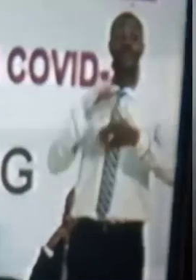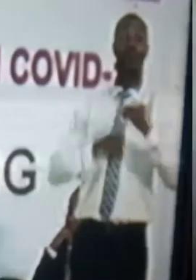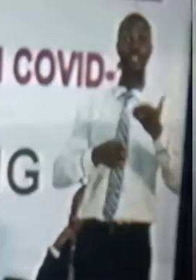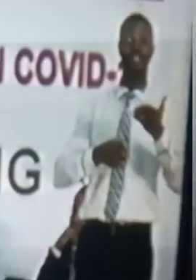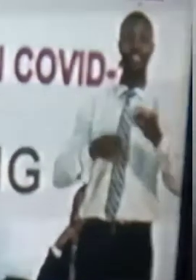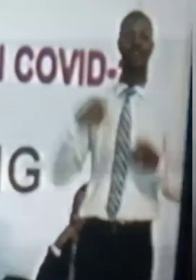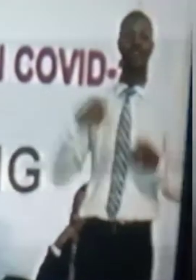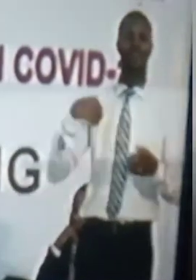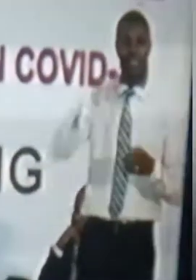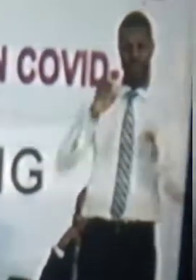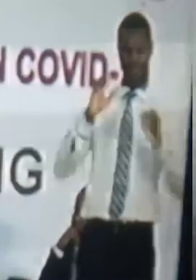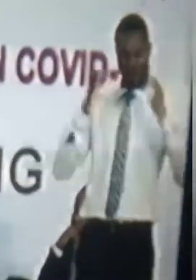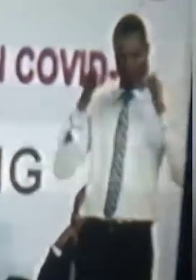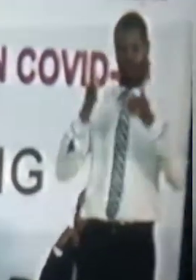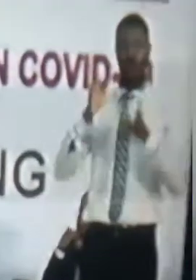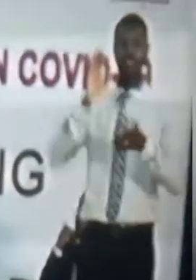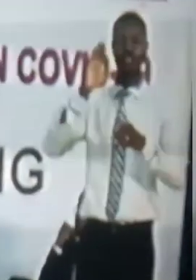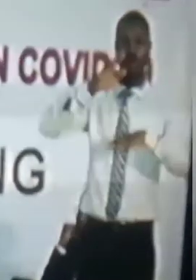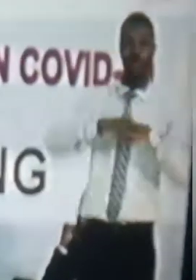unhelpful controversies.